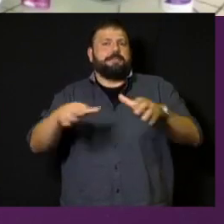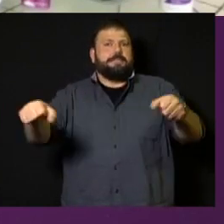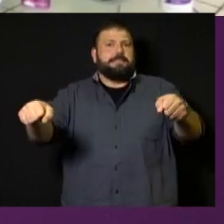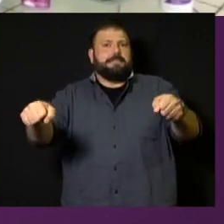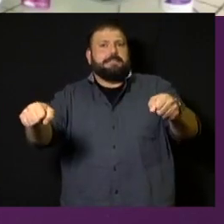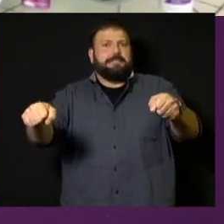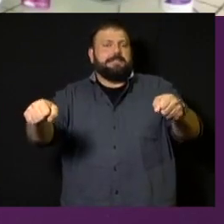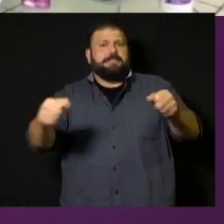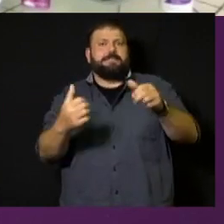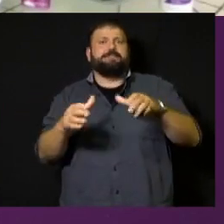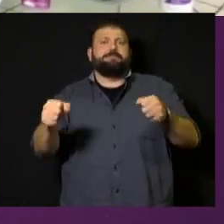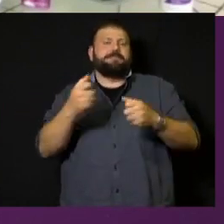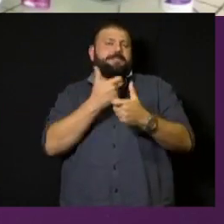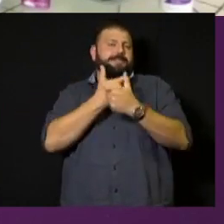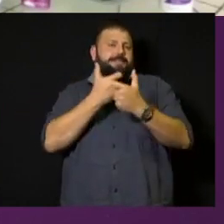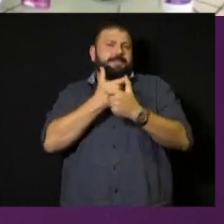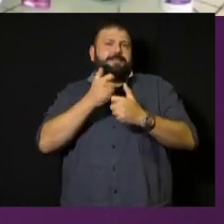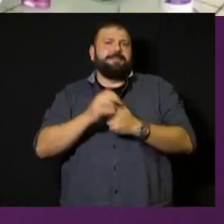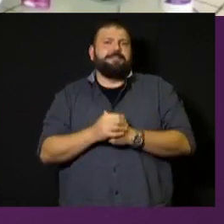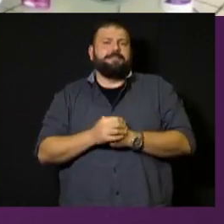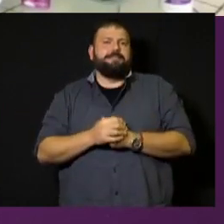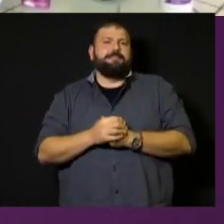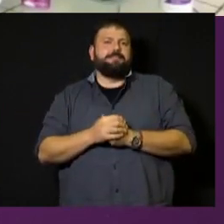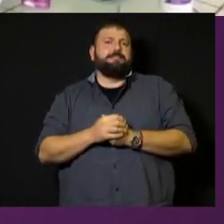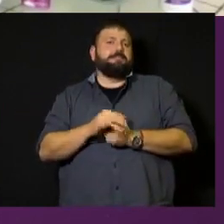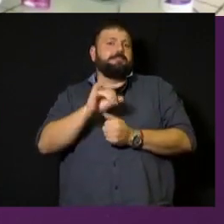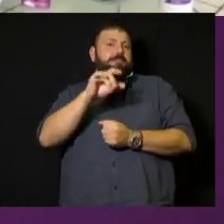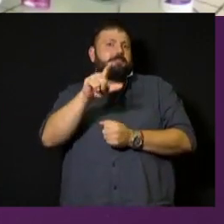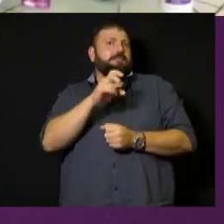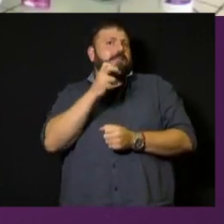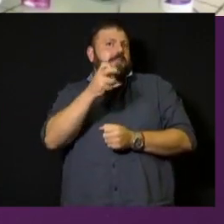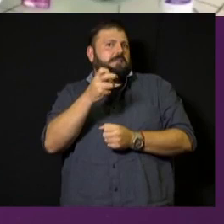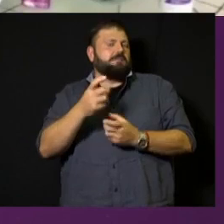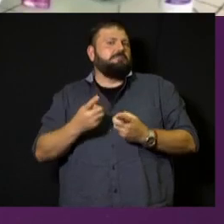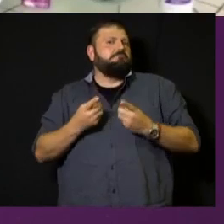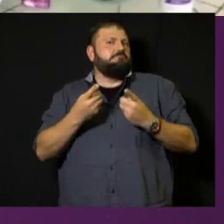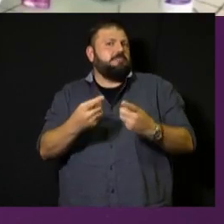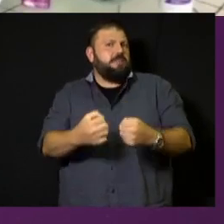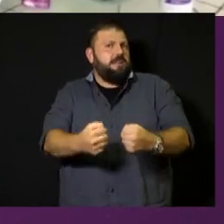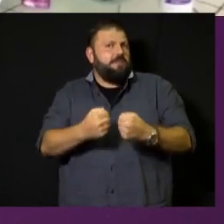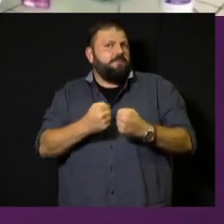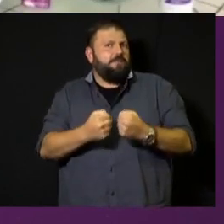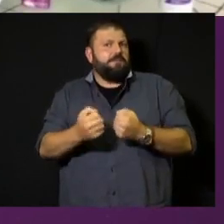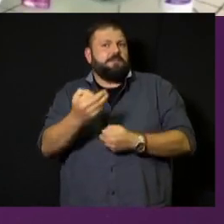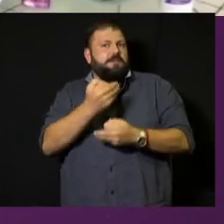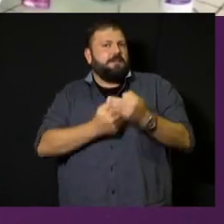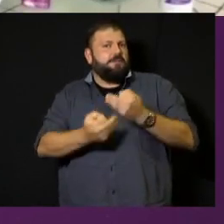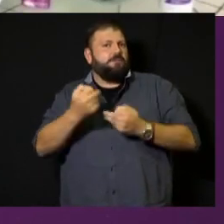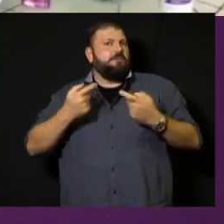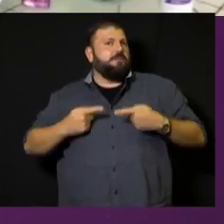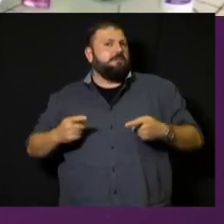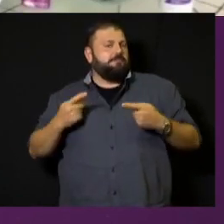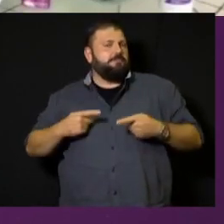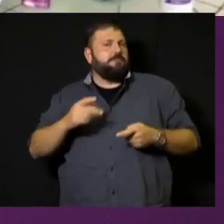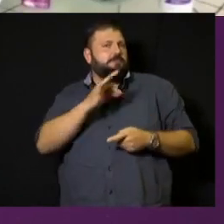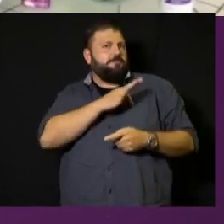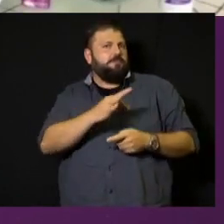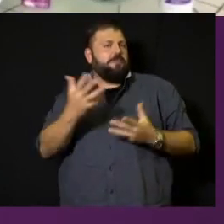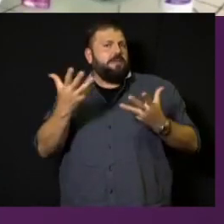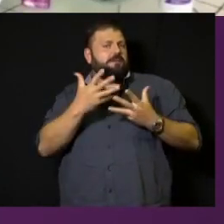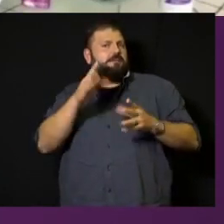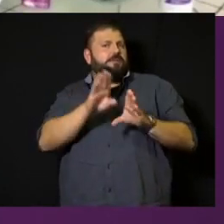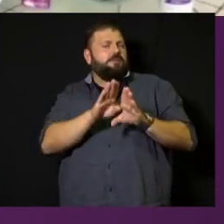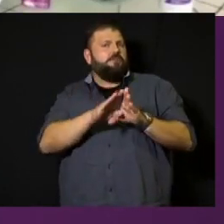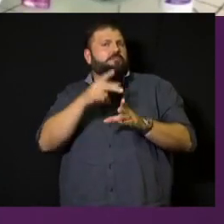I'm holding the table. I'm grabbing the table. The power of will makes people